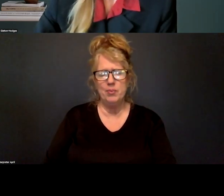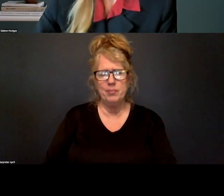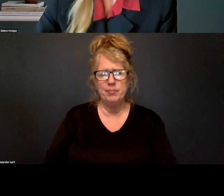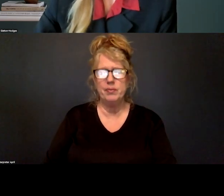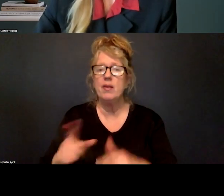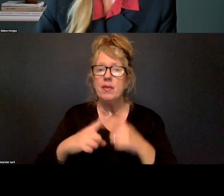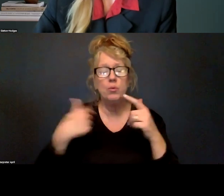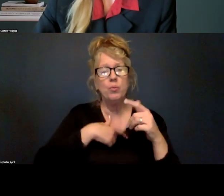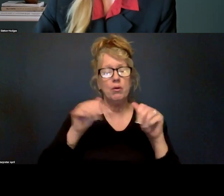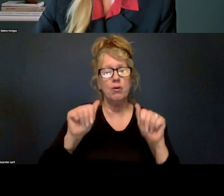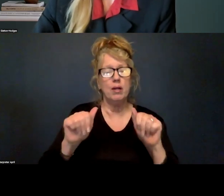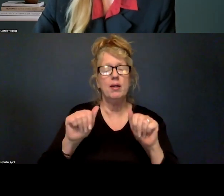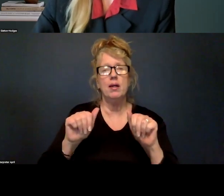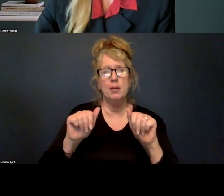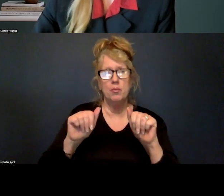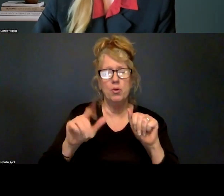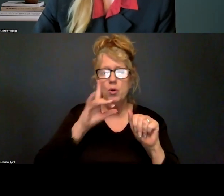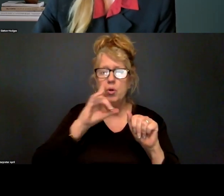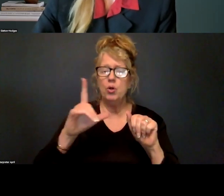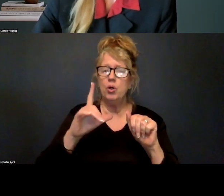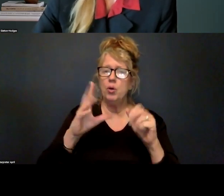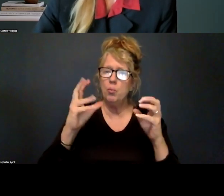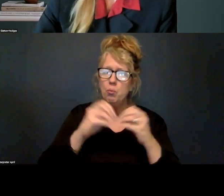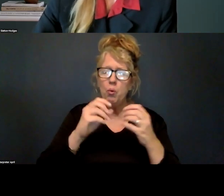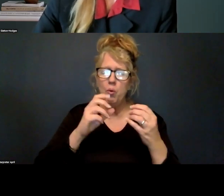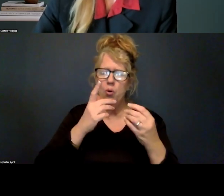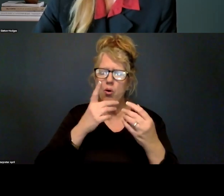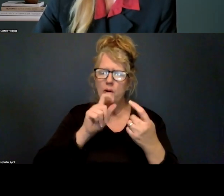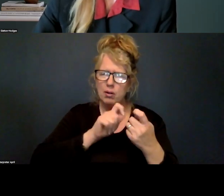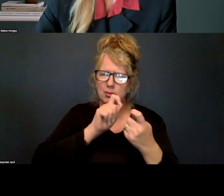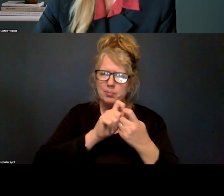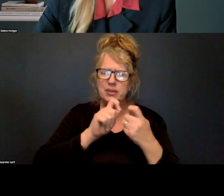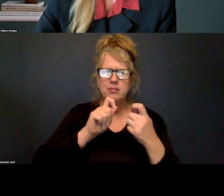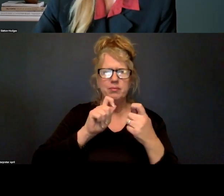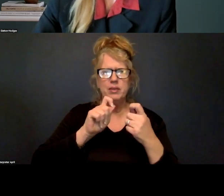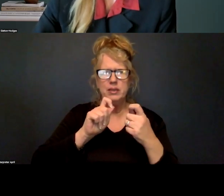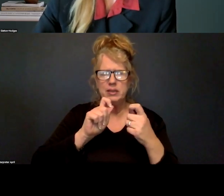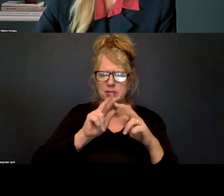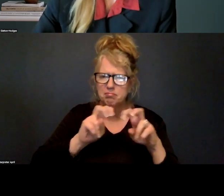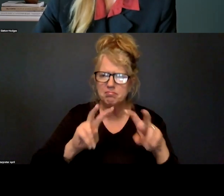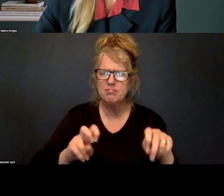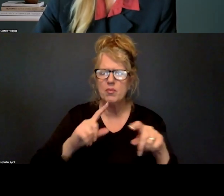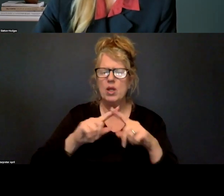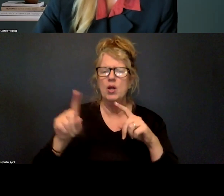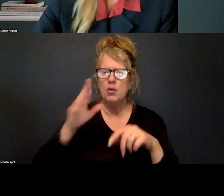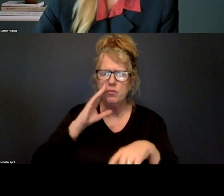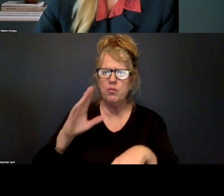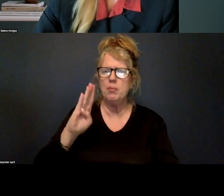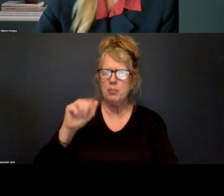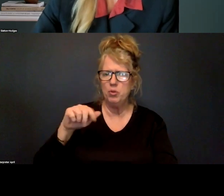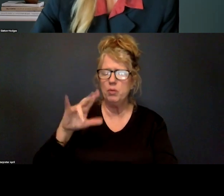able to do personalized analytics and support for hospitals from a PQI